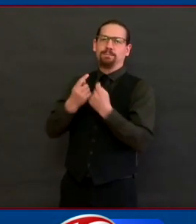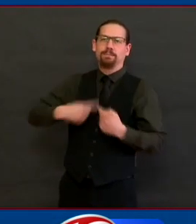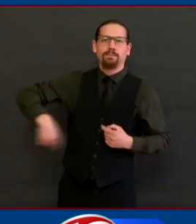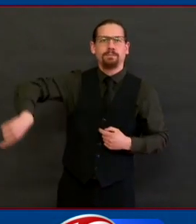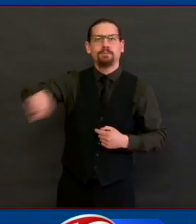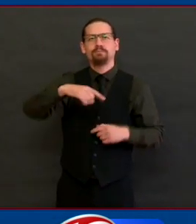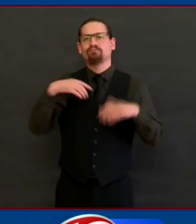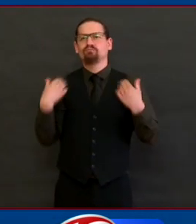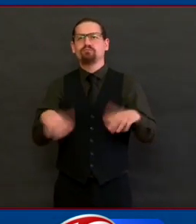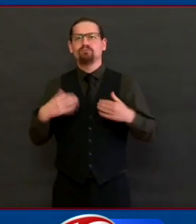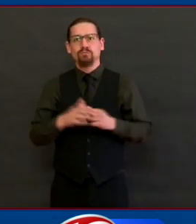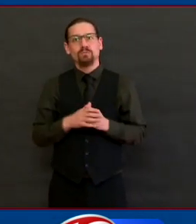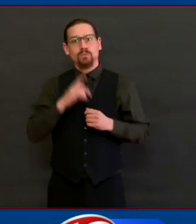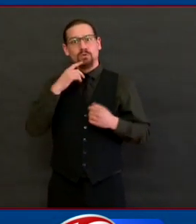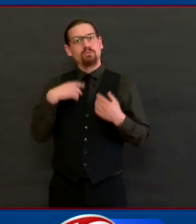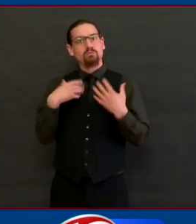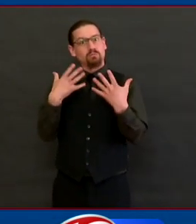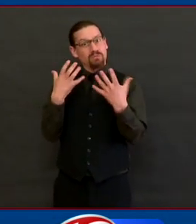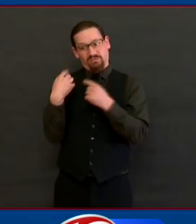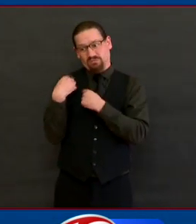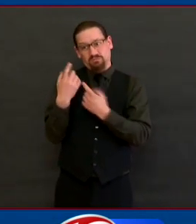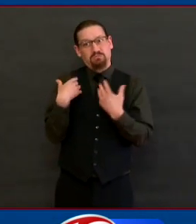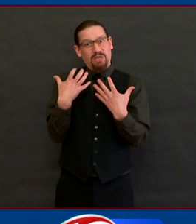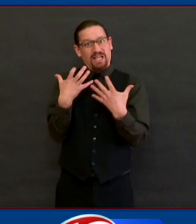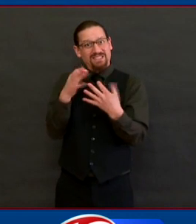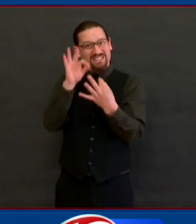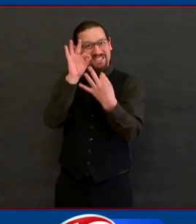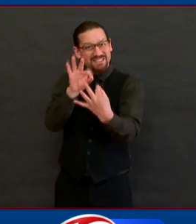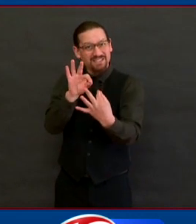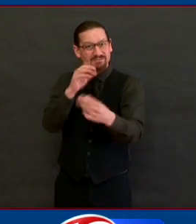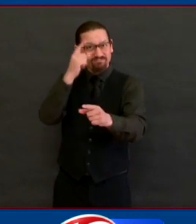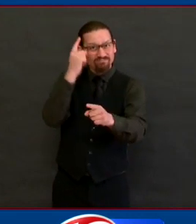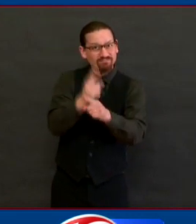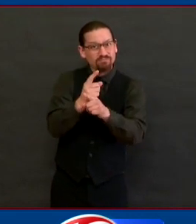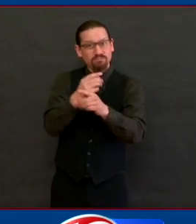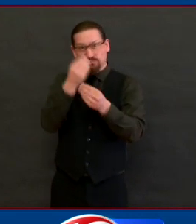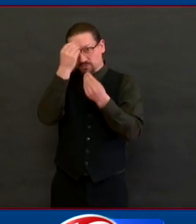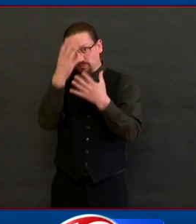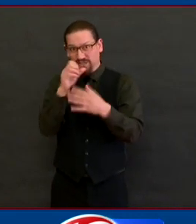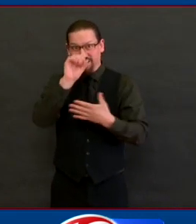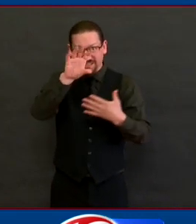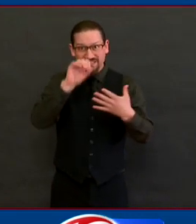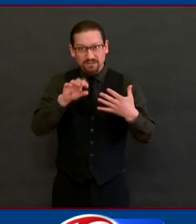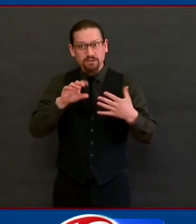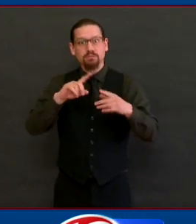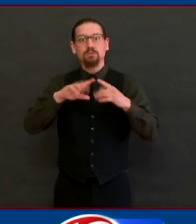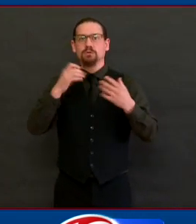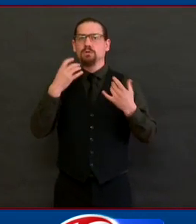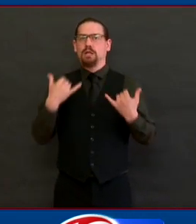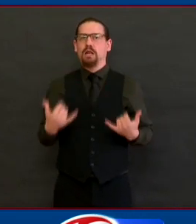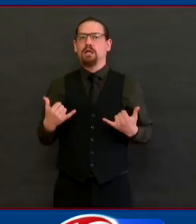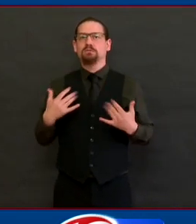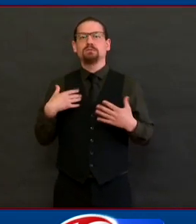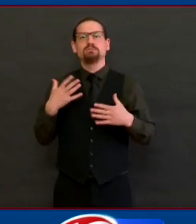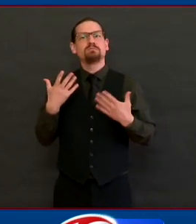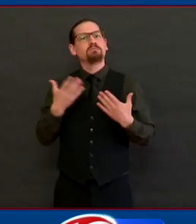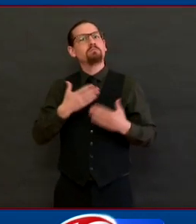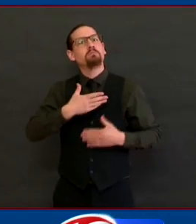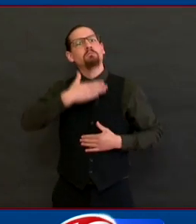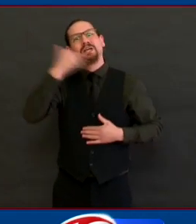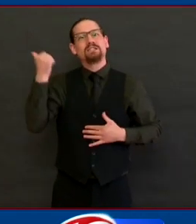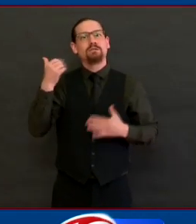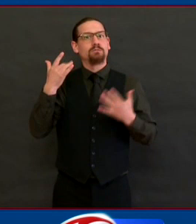live your lives safely. And so this is just another step in our effort to make the information that much